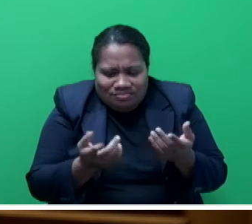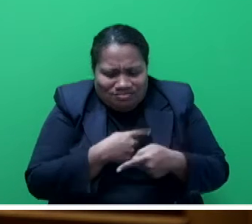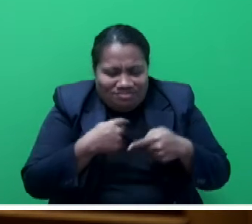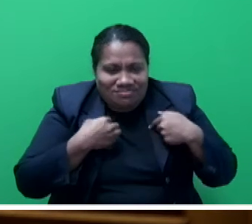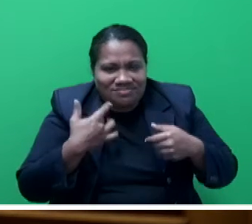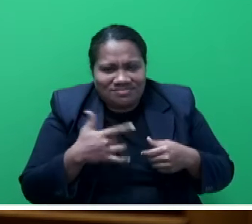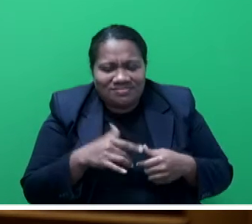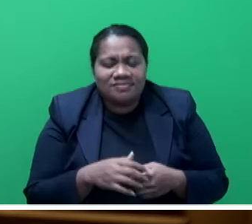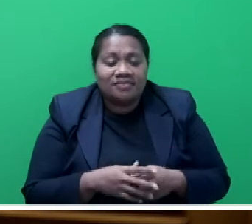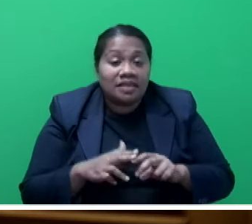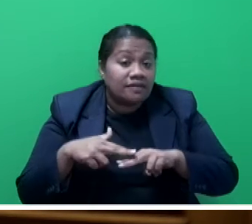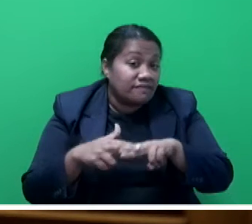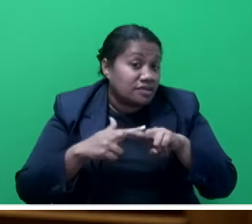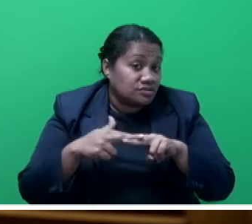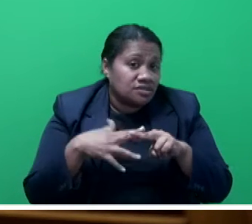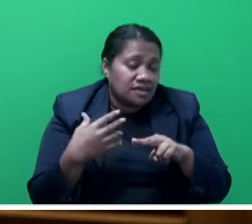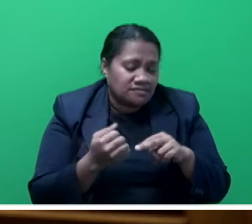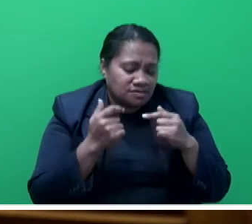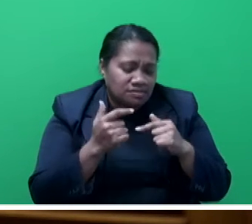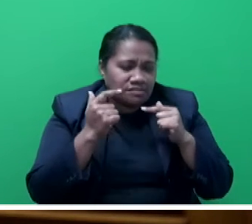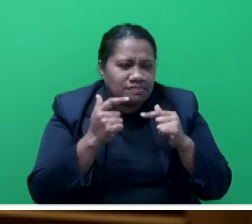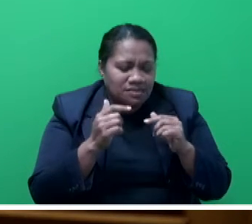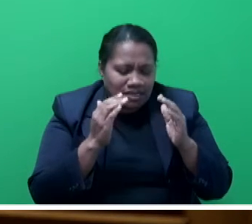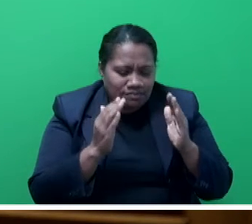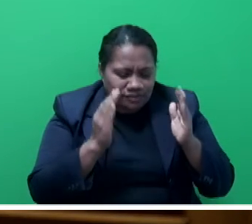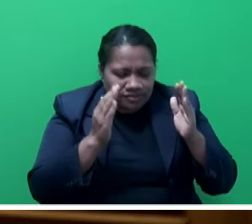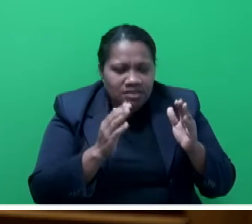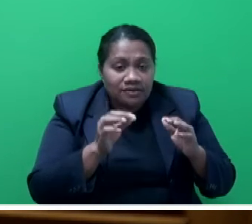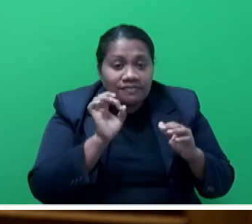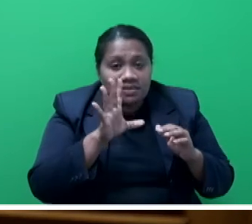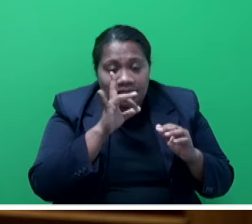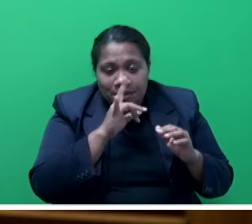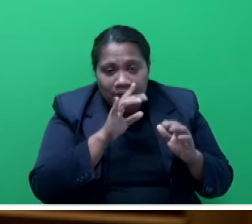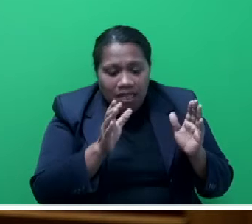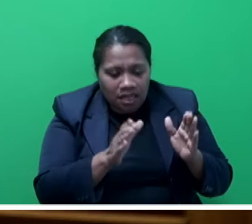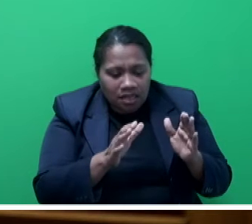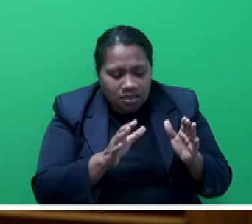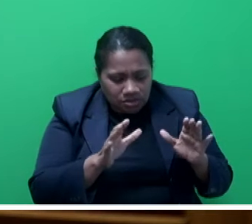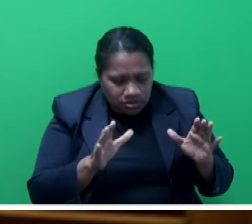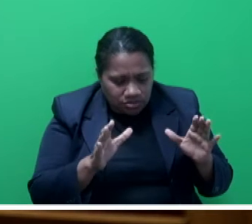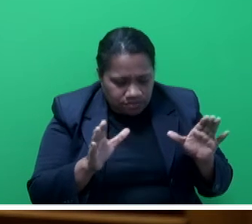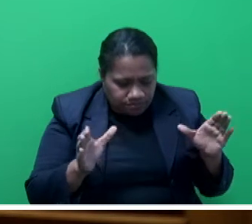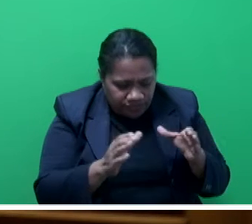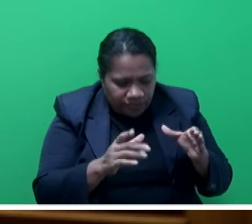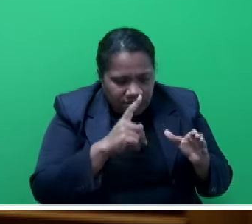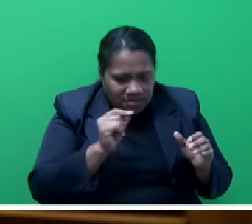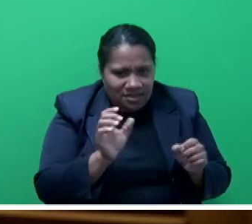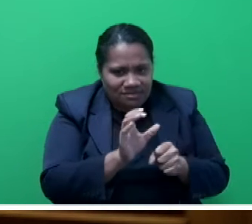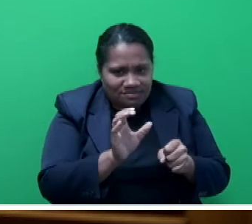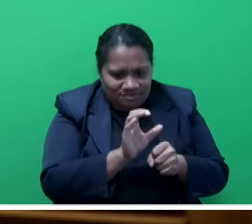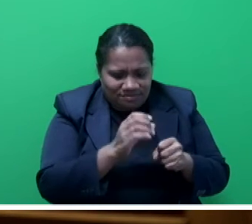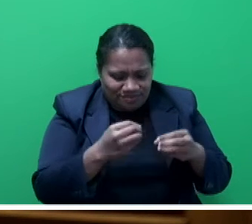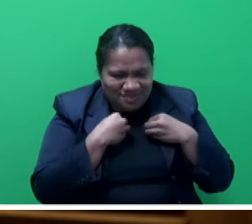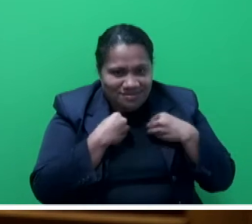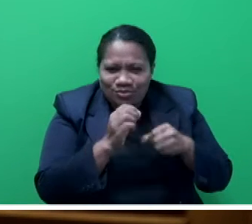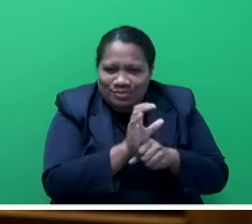In Fiji, there's a minimum requirement of 10 people to form a cooperative, and it's recognized as a legal entity,